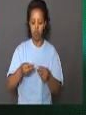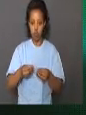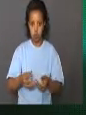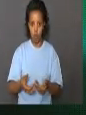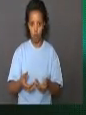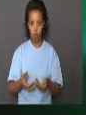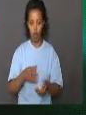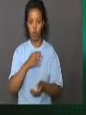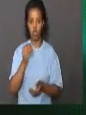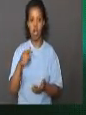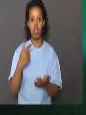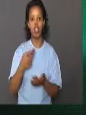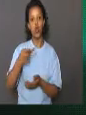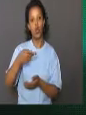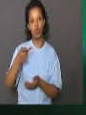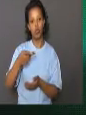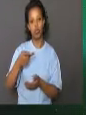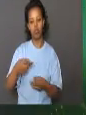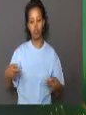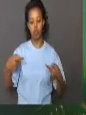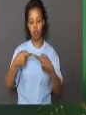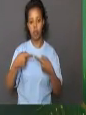a combination of the two.